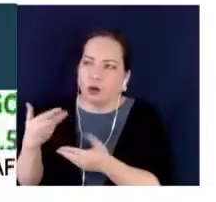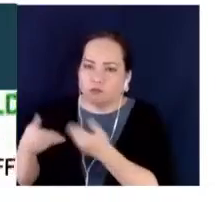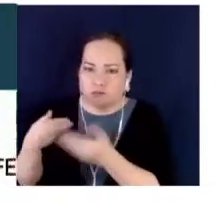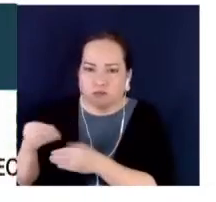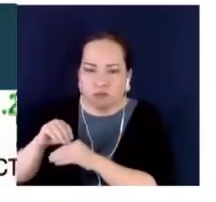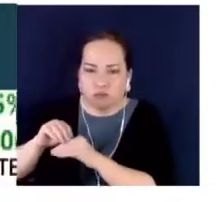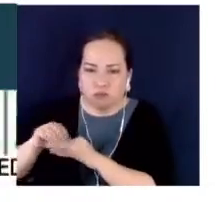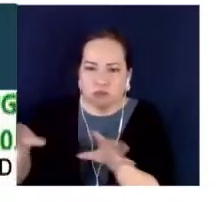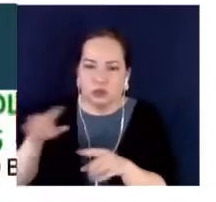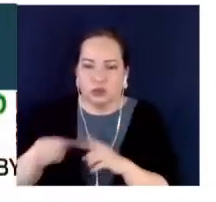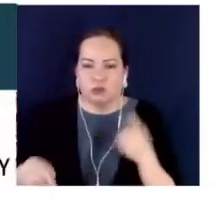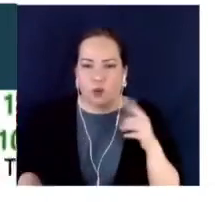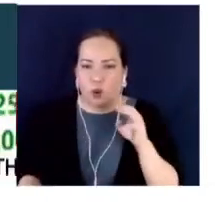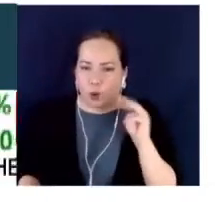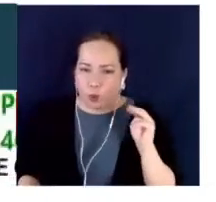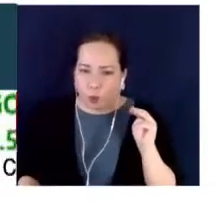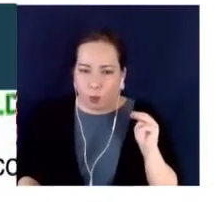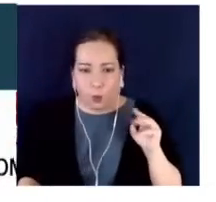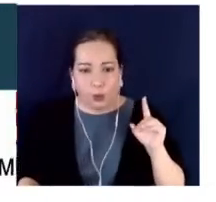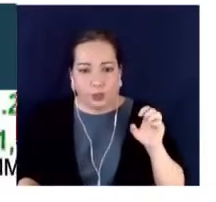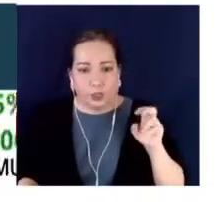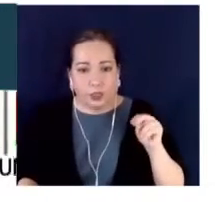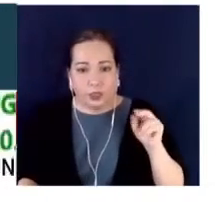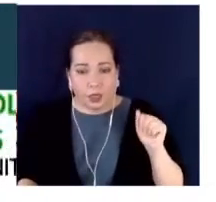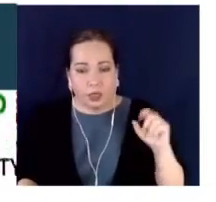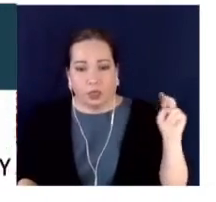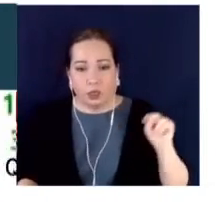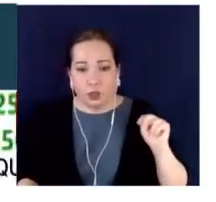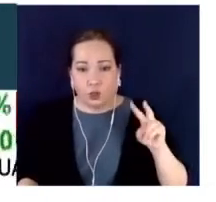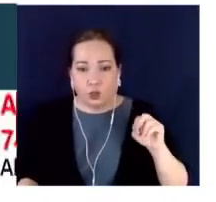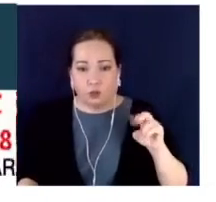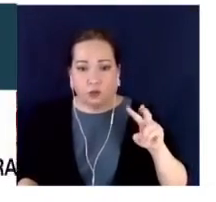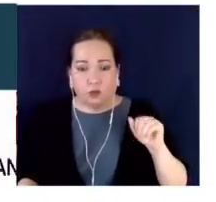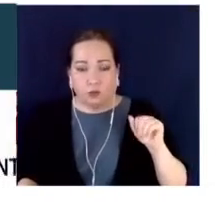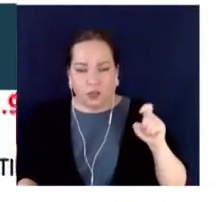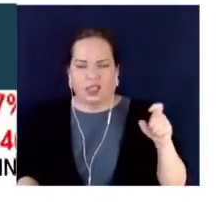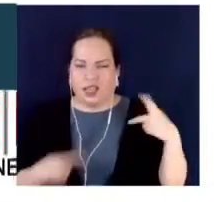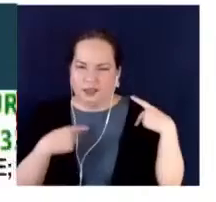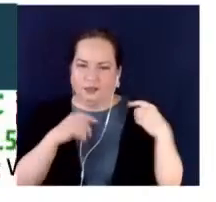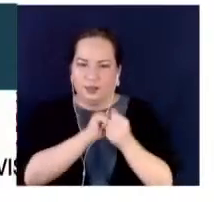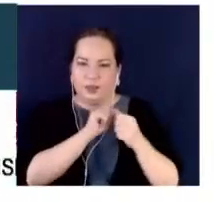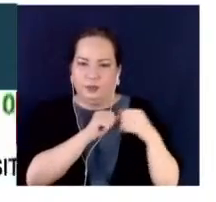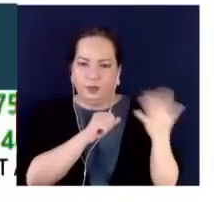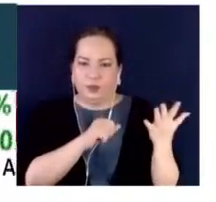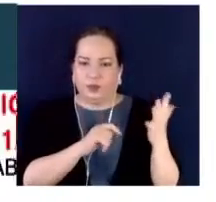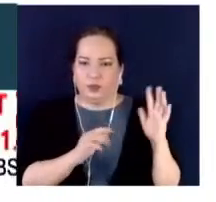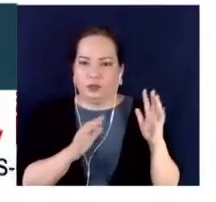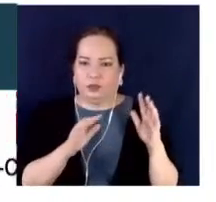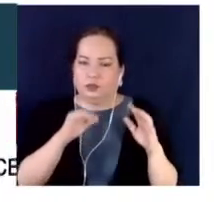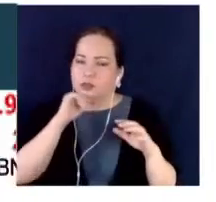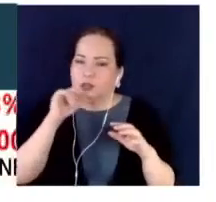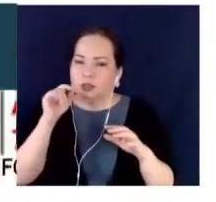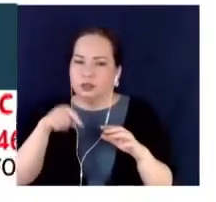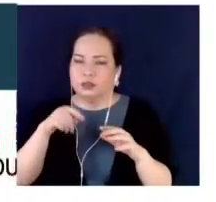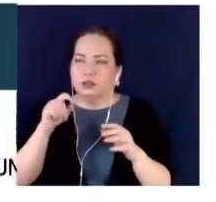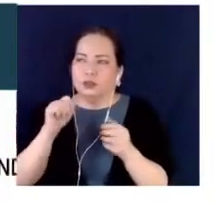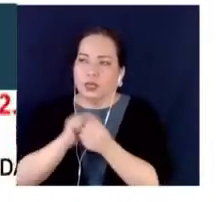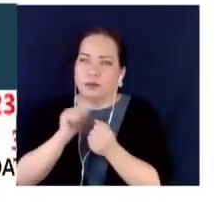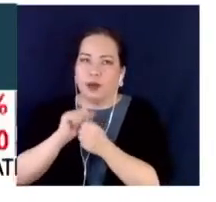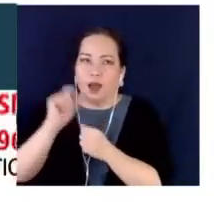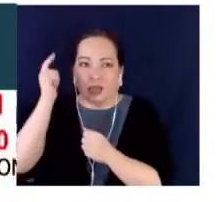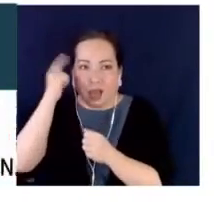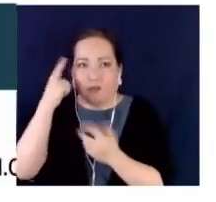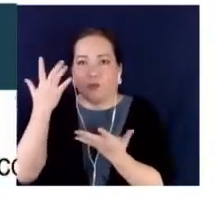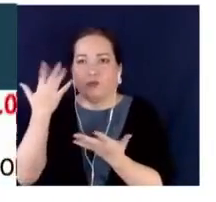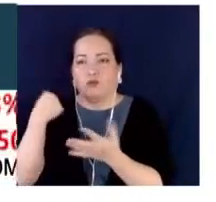the case of Moderna, Novavax, and the rest, they already included it in the price. No? So the government will not be burdened with the implementation and will not even pay for it.